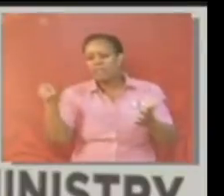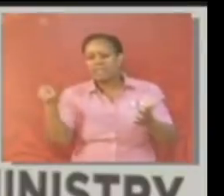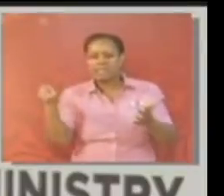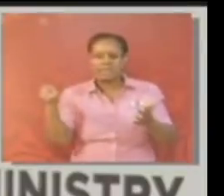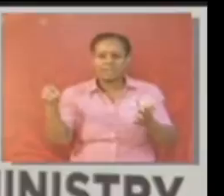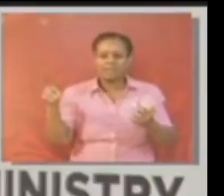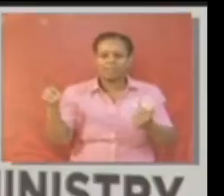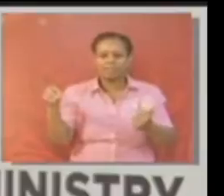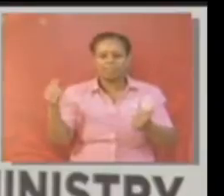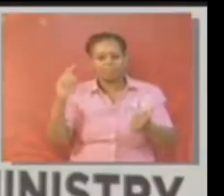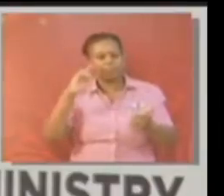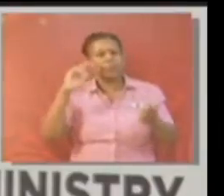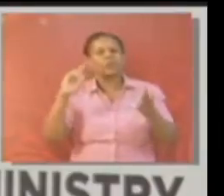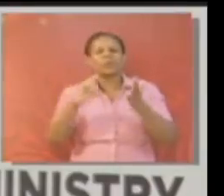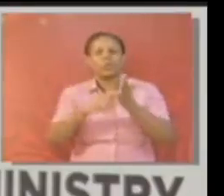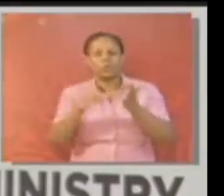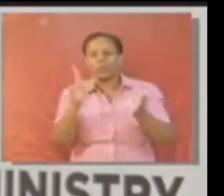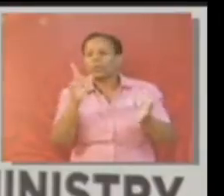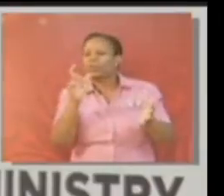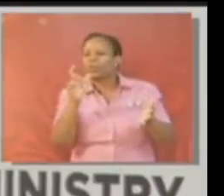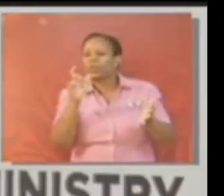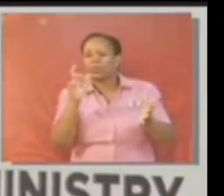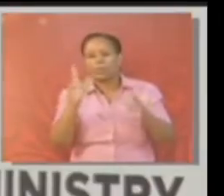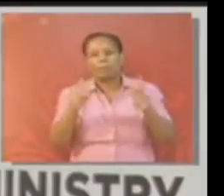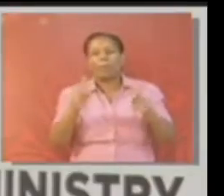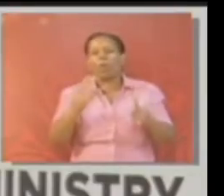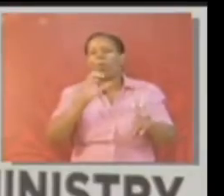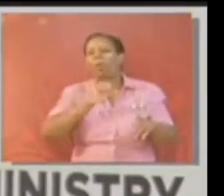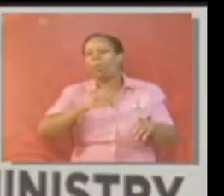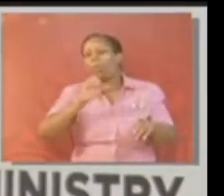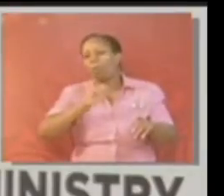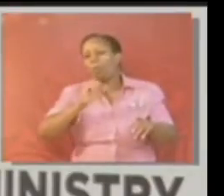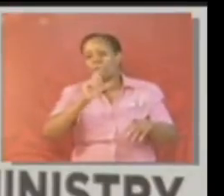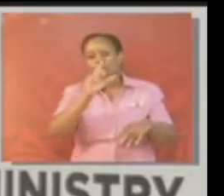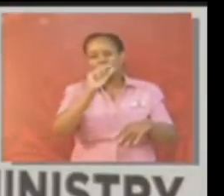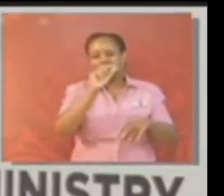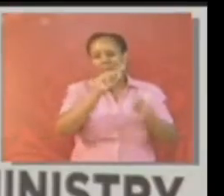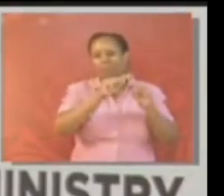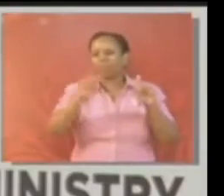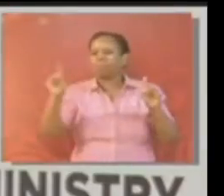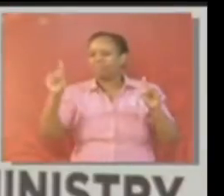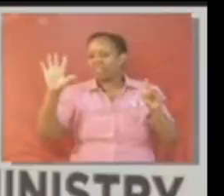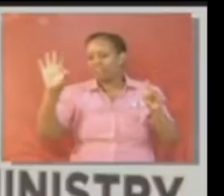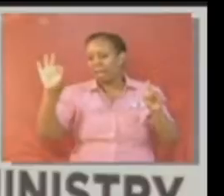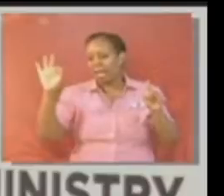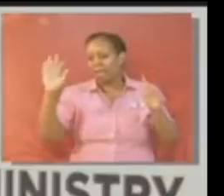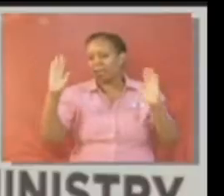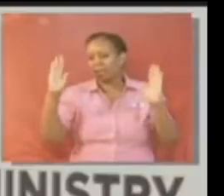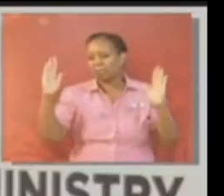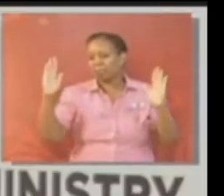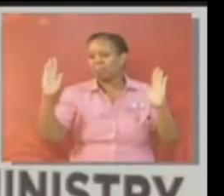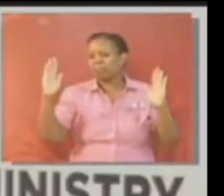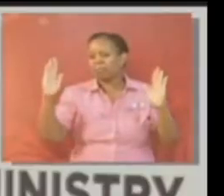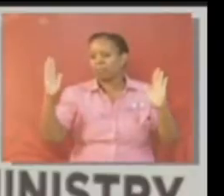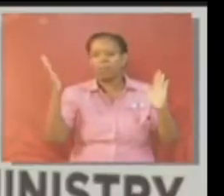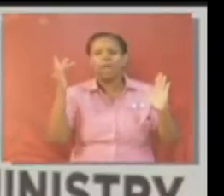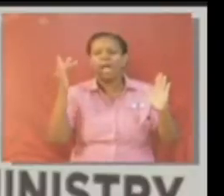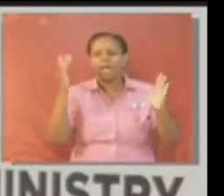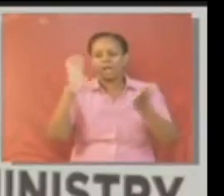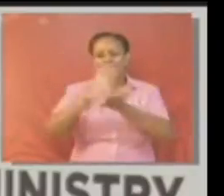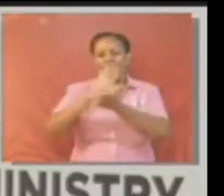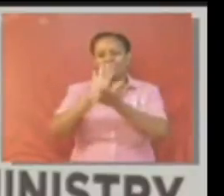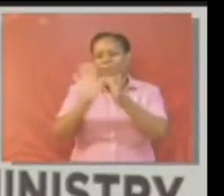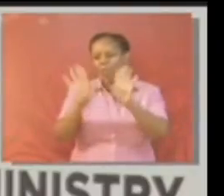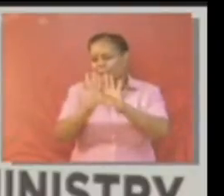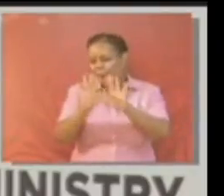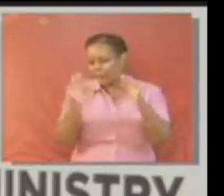population, which will more or less be persons between 20 and 59 in most instances. So they have a greater